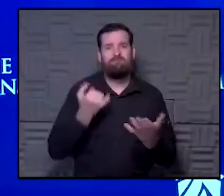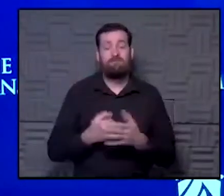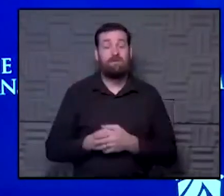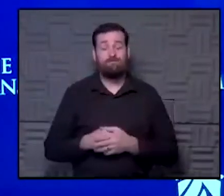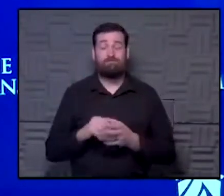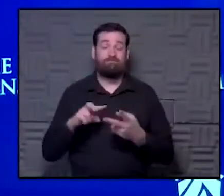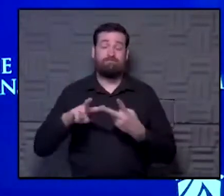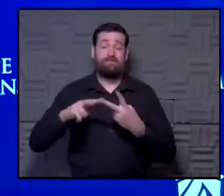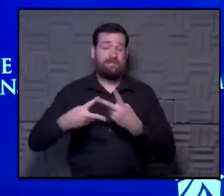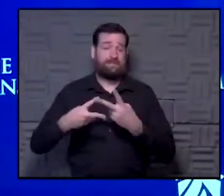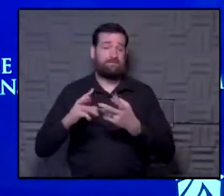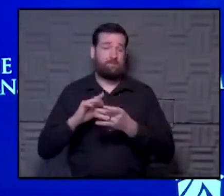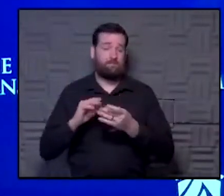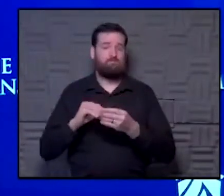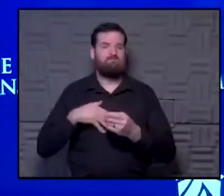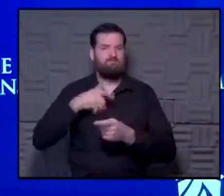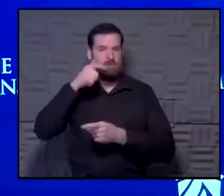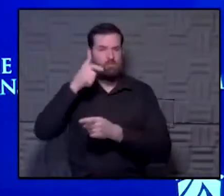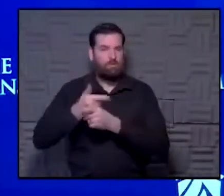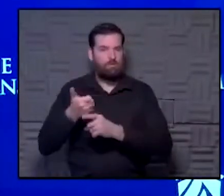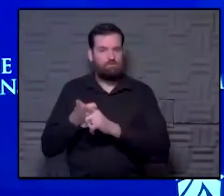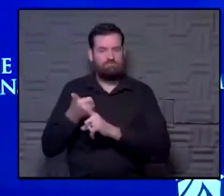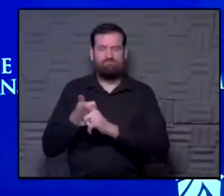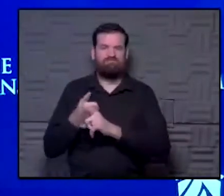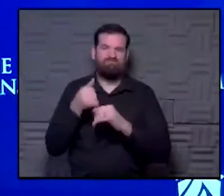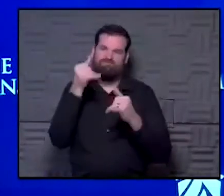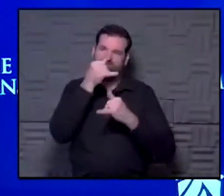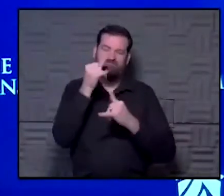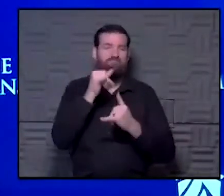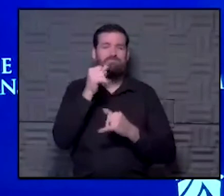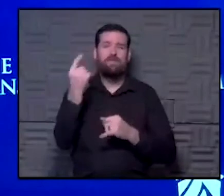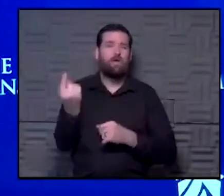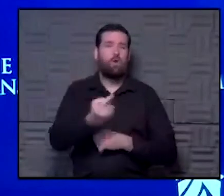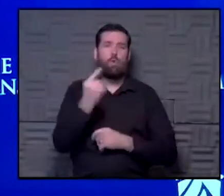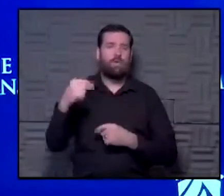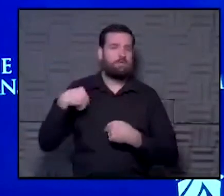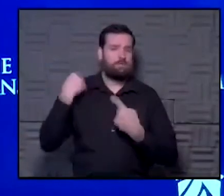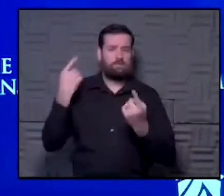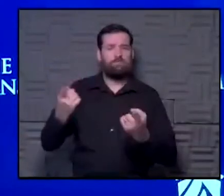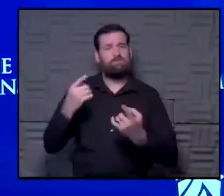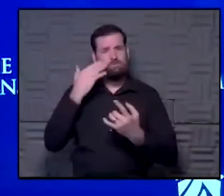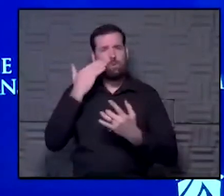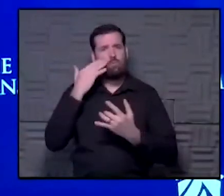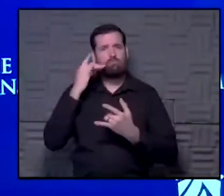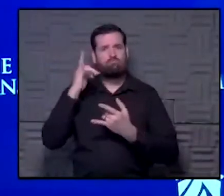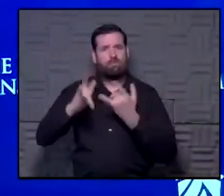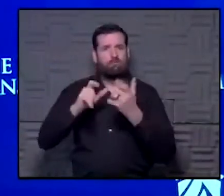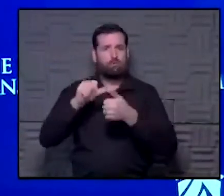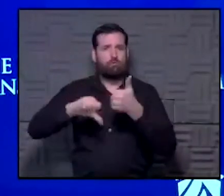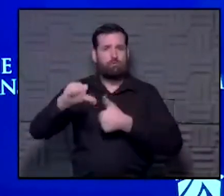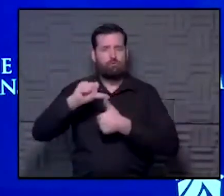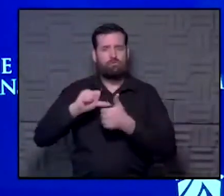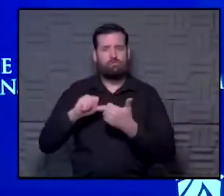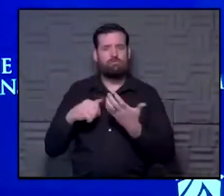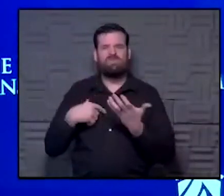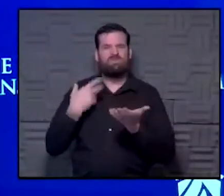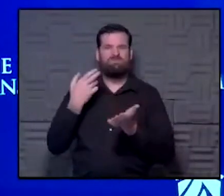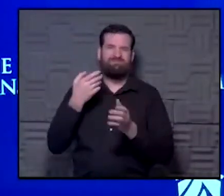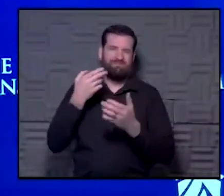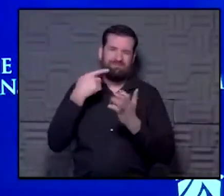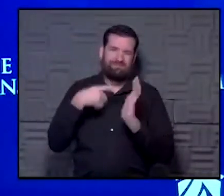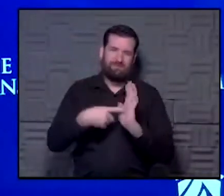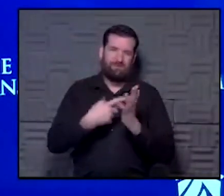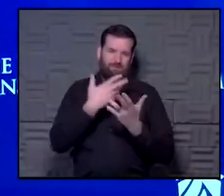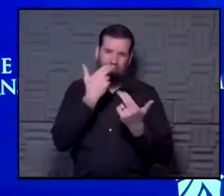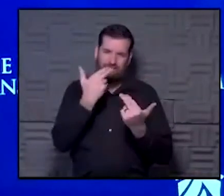Second short story, my brother was an irascible character, and we didn't always get along, but I always knew he loved me. And he did that, and he showed it in funny ways.